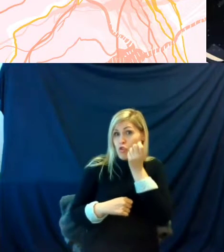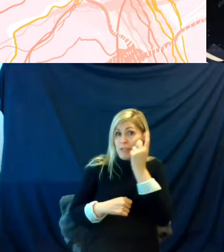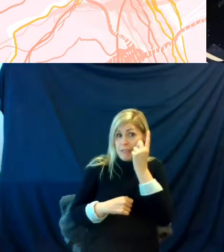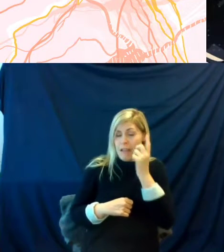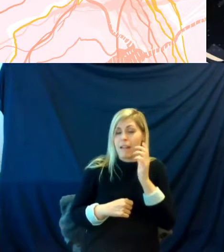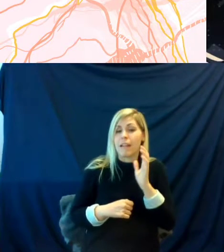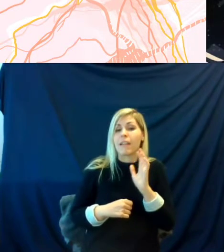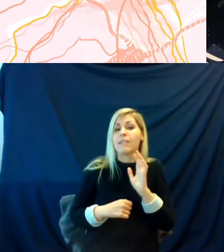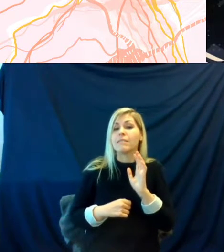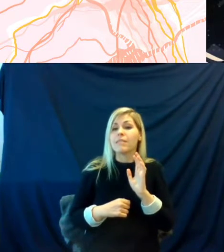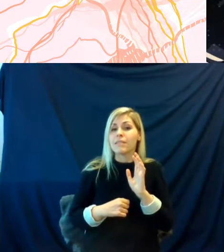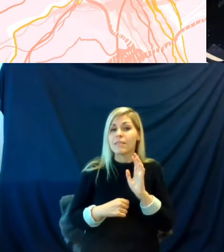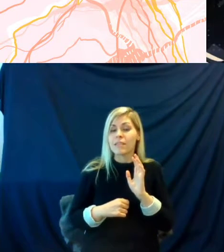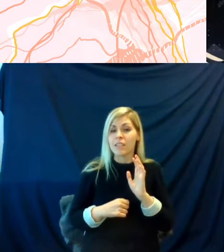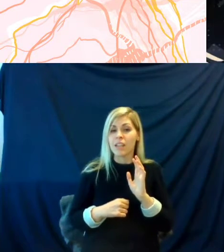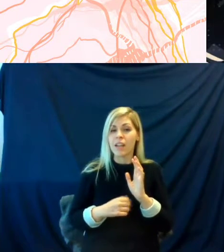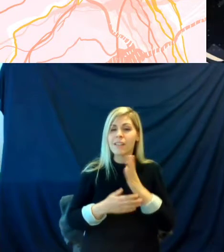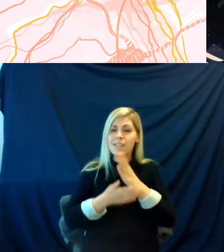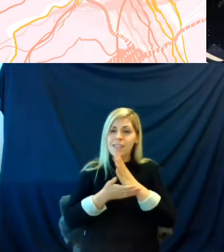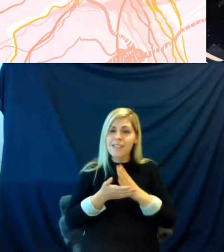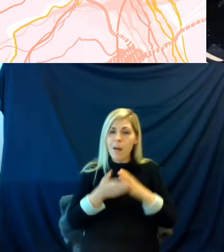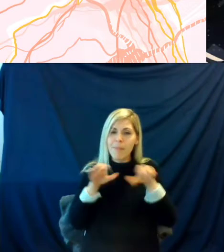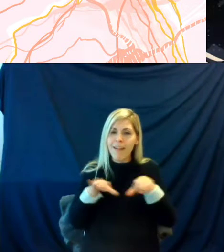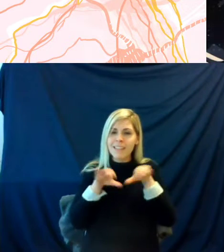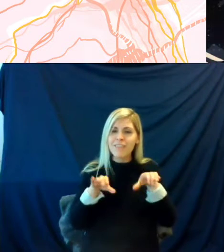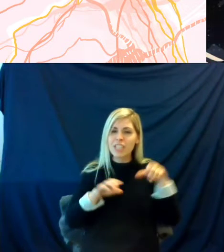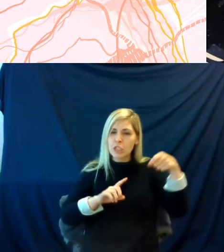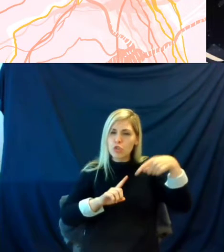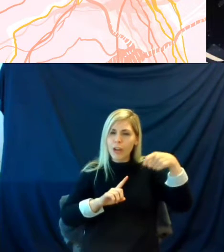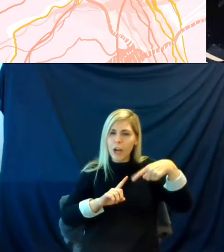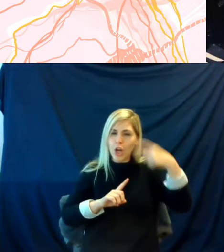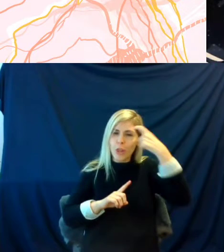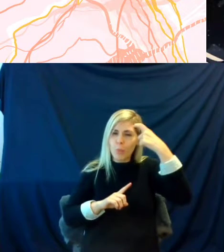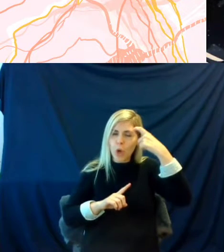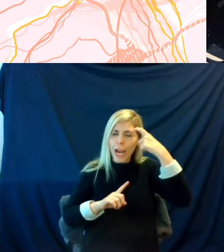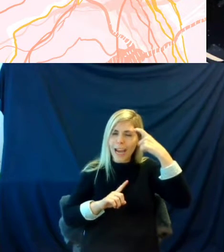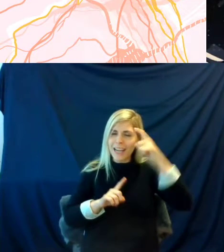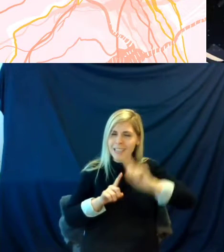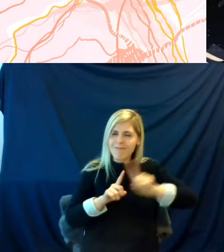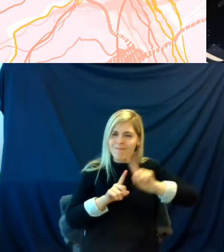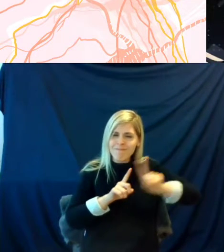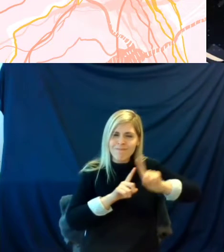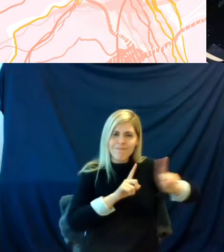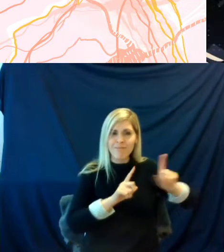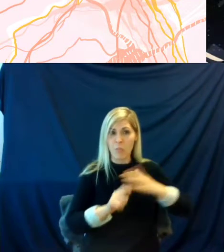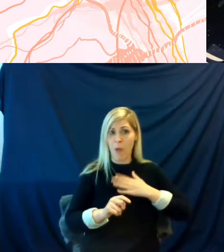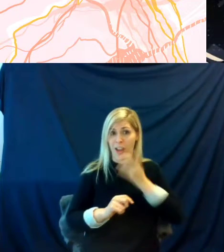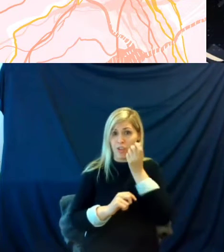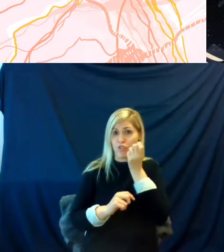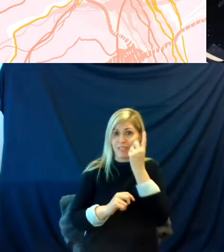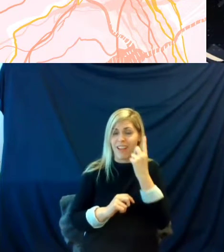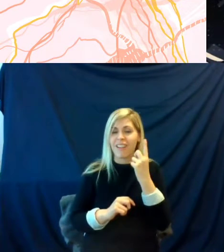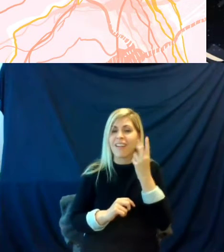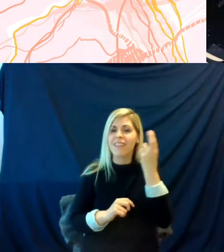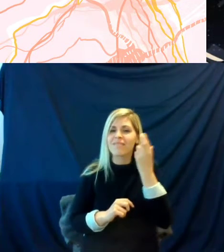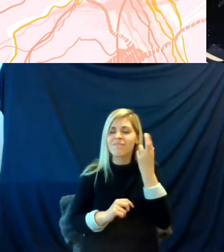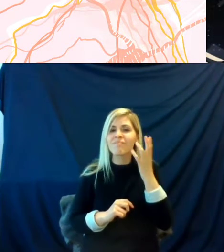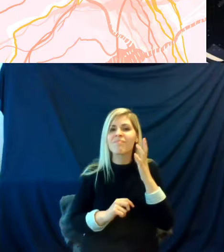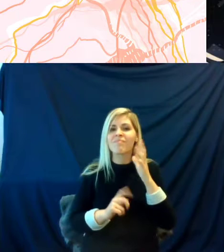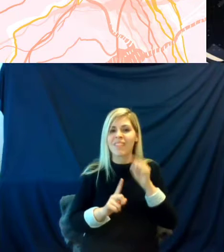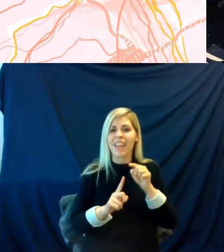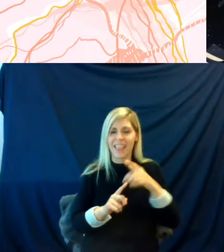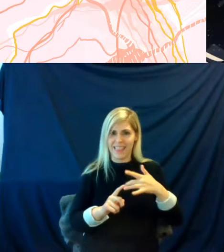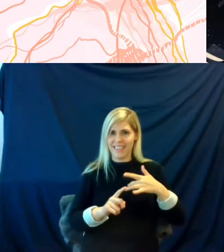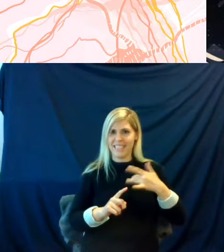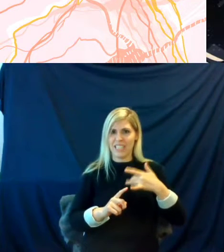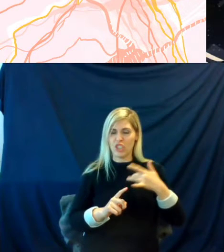my understanding is that certain things trigger the brain differently. And my understanding is that